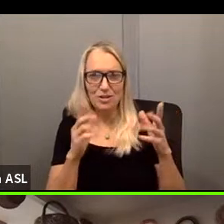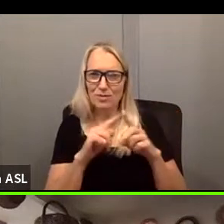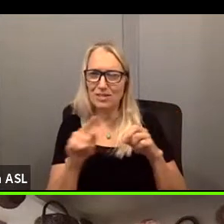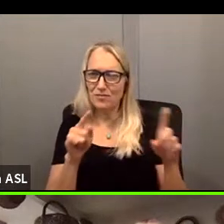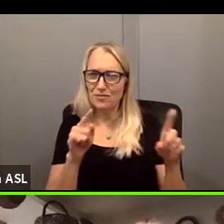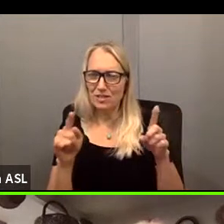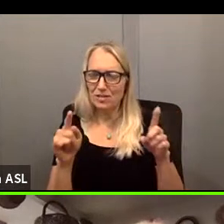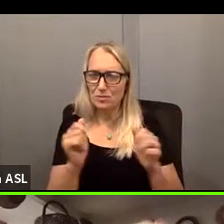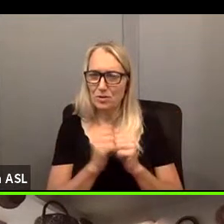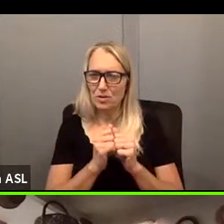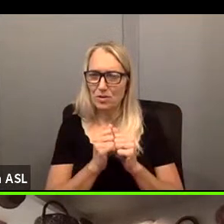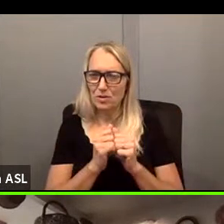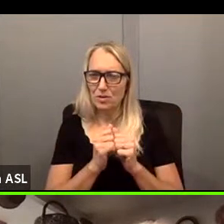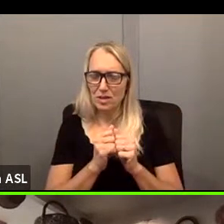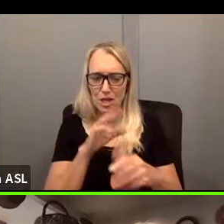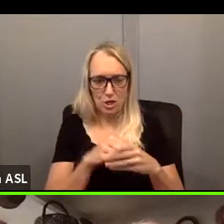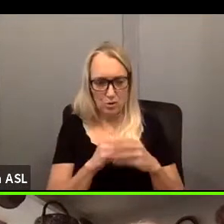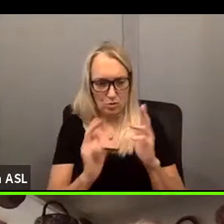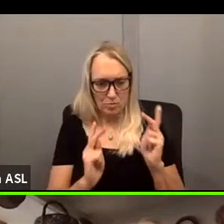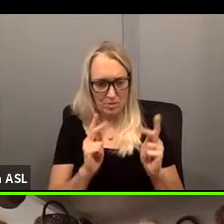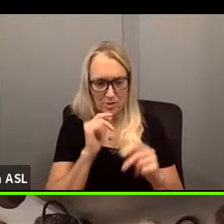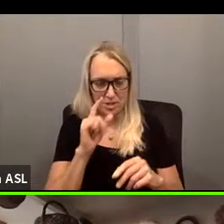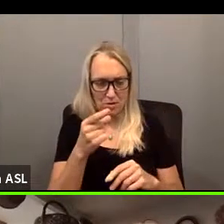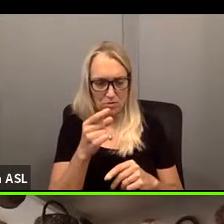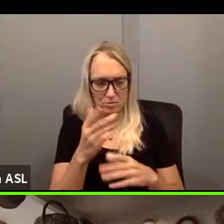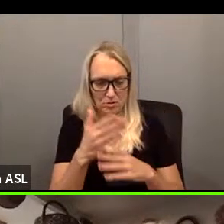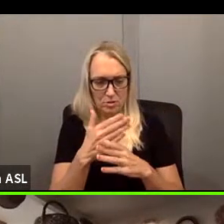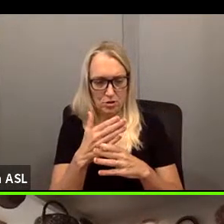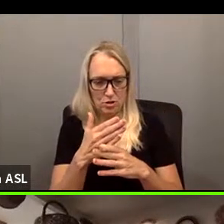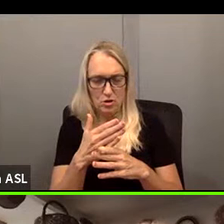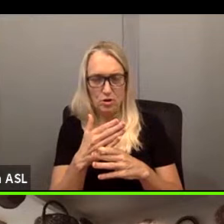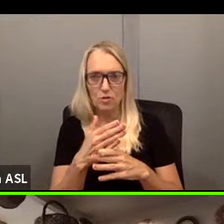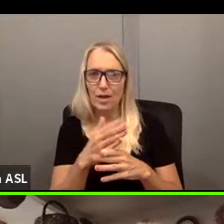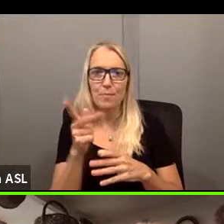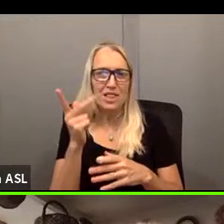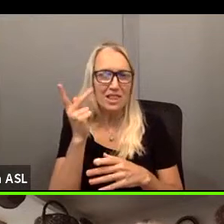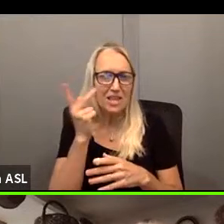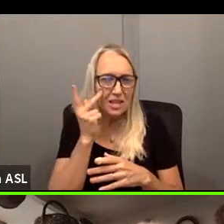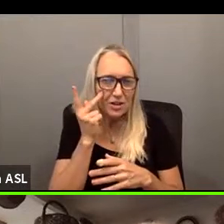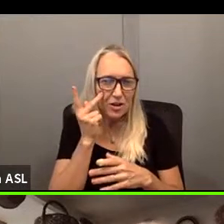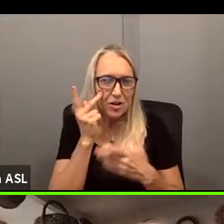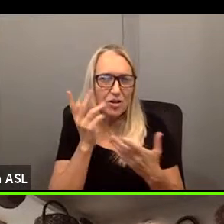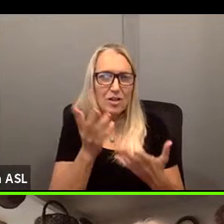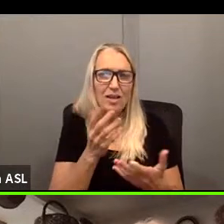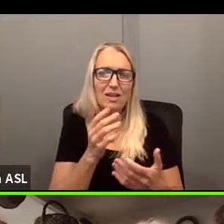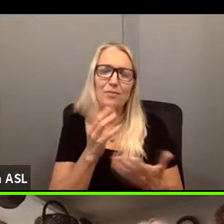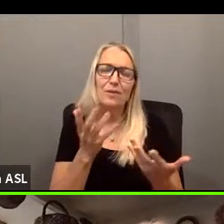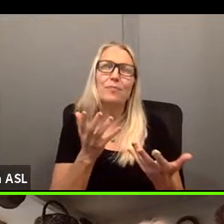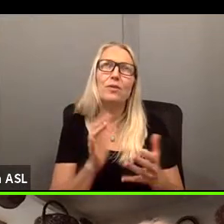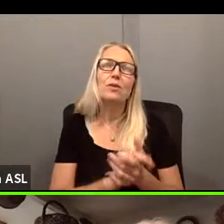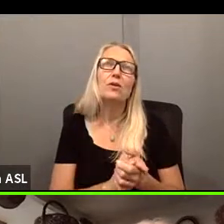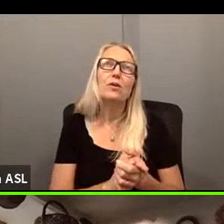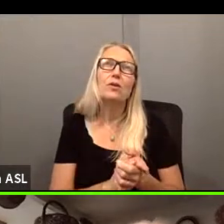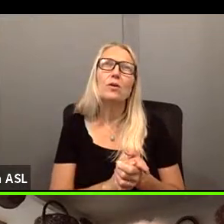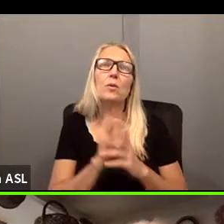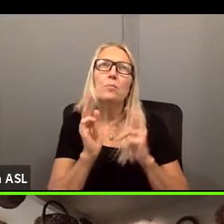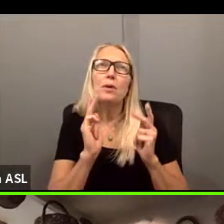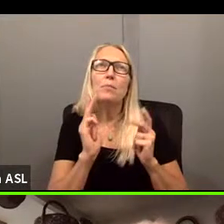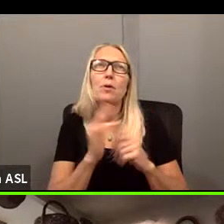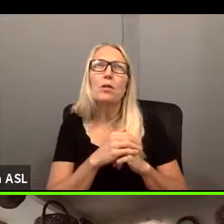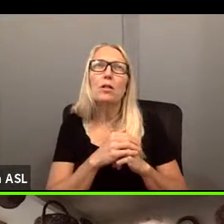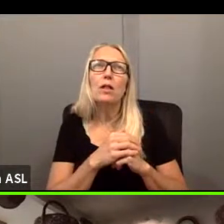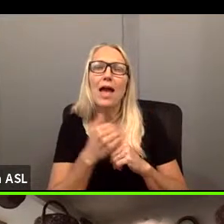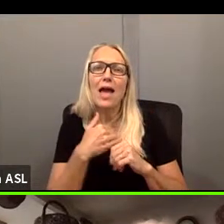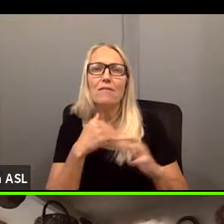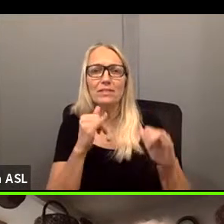people that not only share, political and, I mean, not share political, people that have